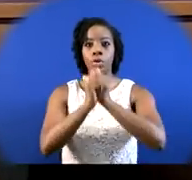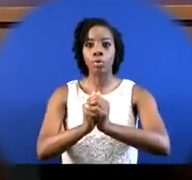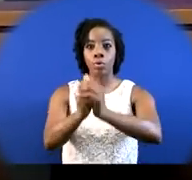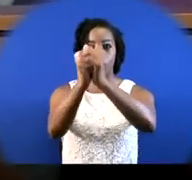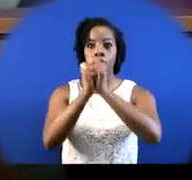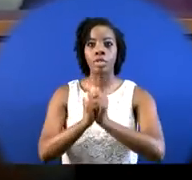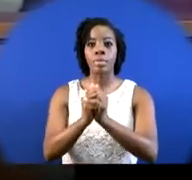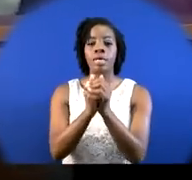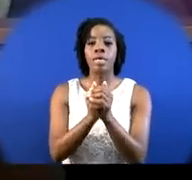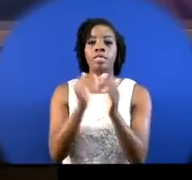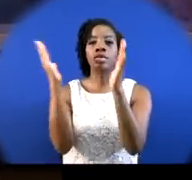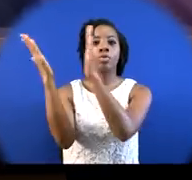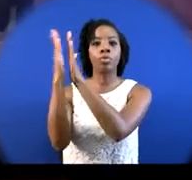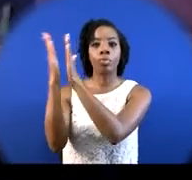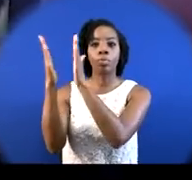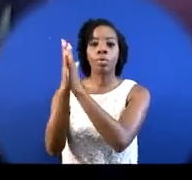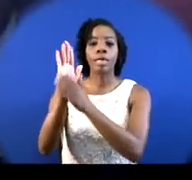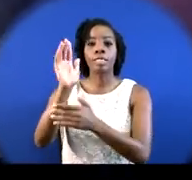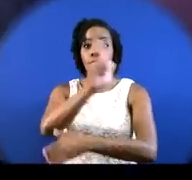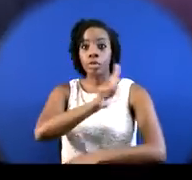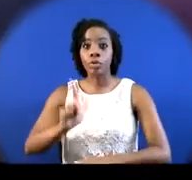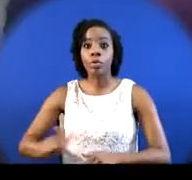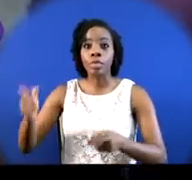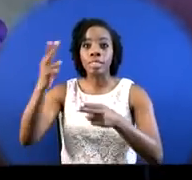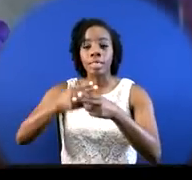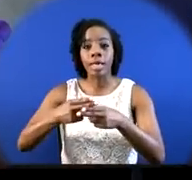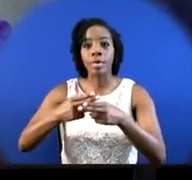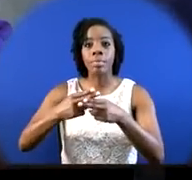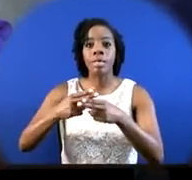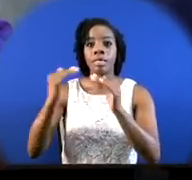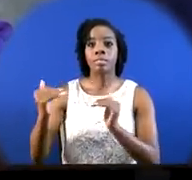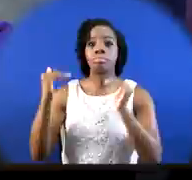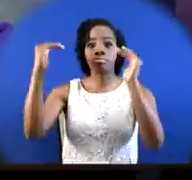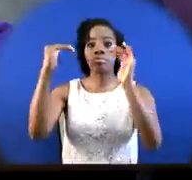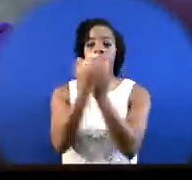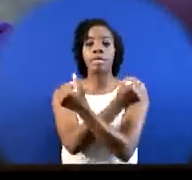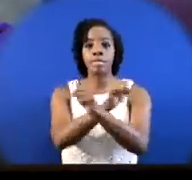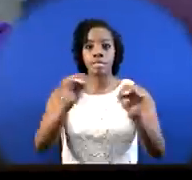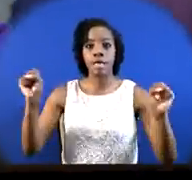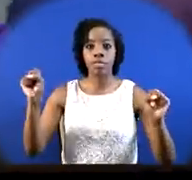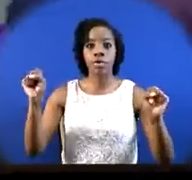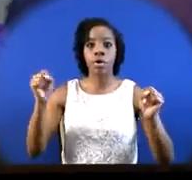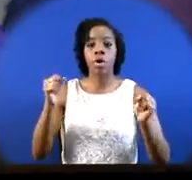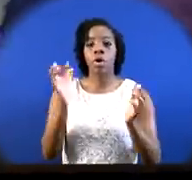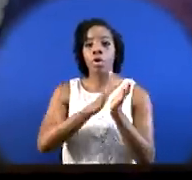come to magnify His name. We've come to lift high the Savior. Come on, give Him